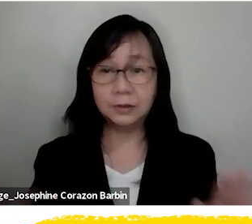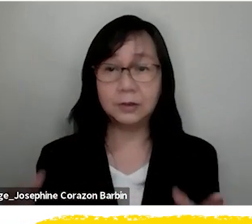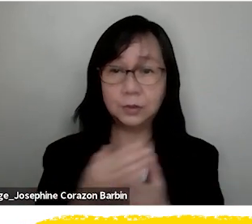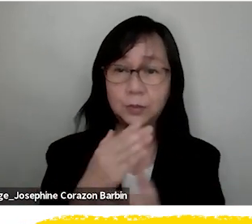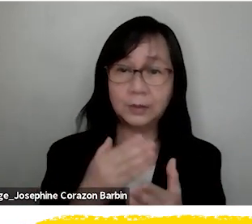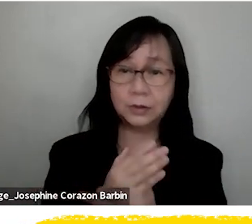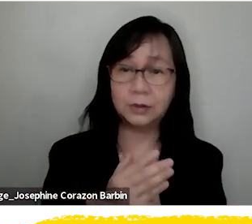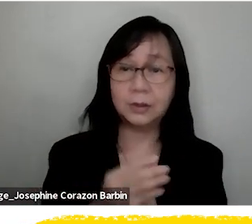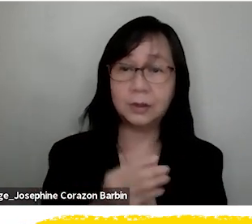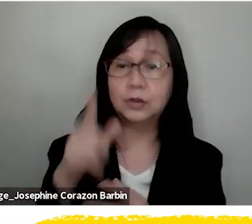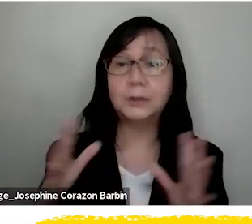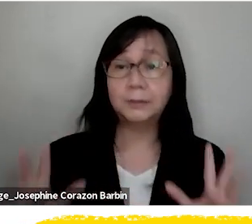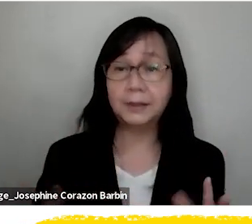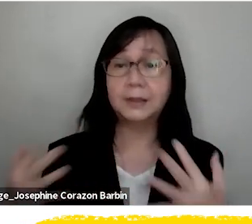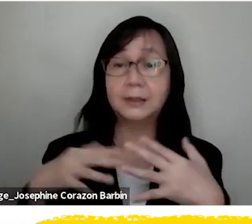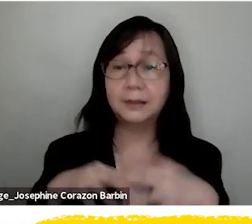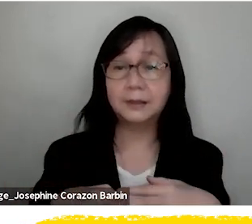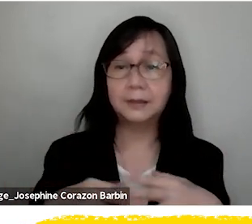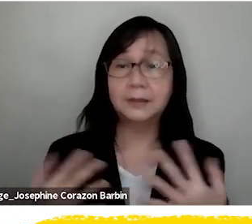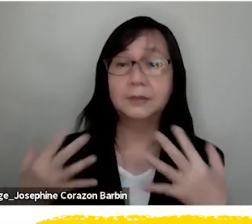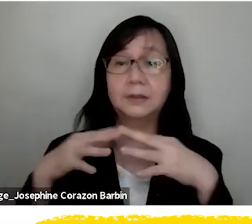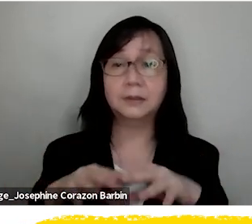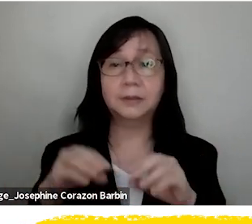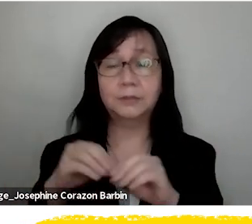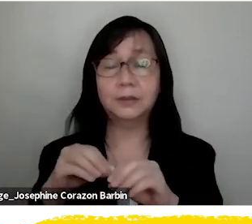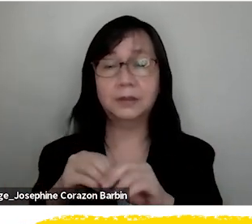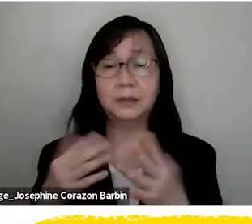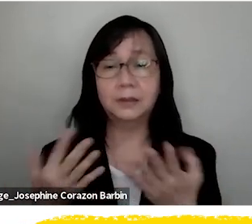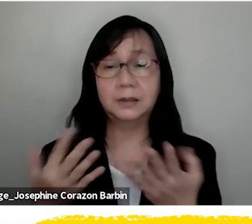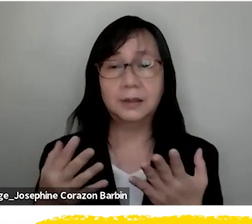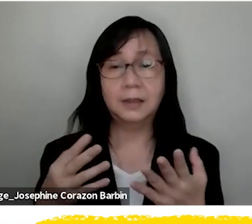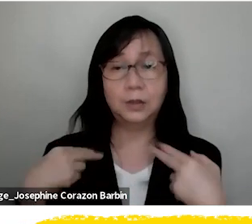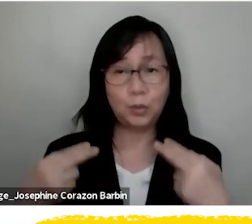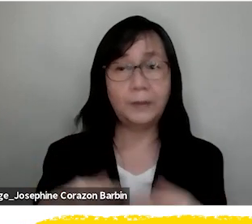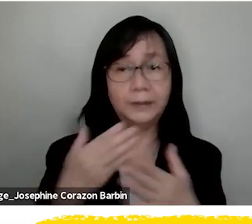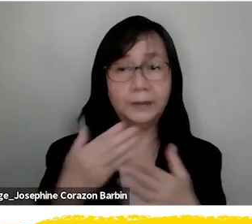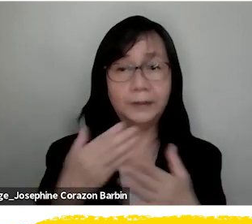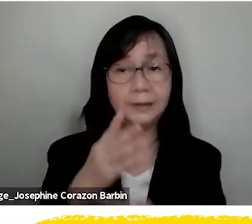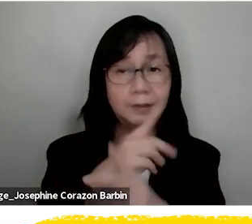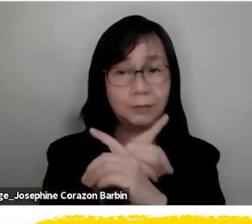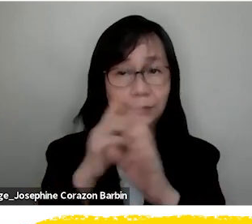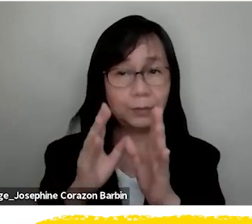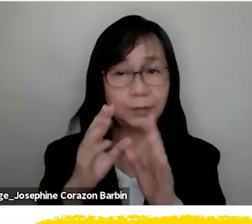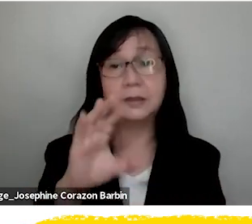mainstreamed within protection mechanisms for human rights defenders, most